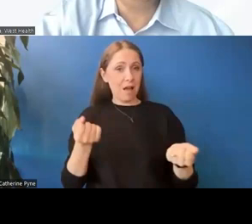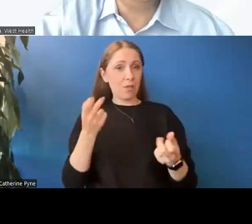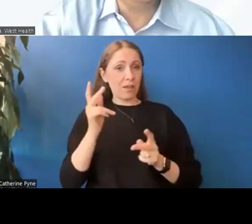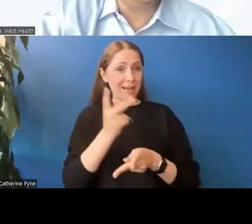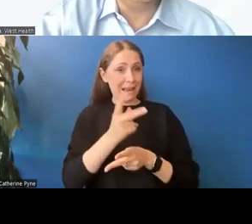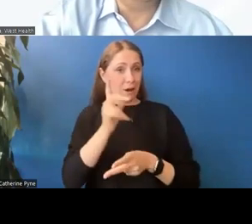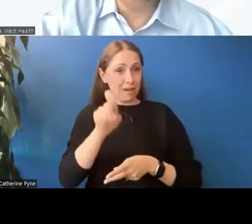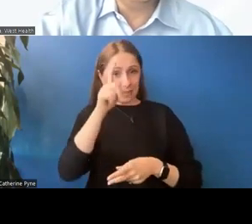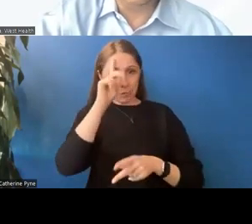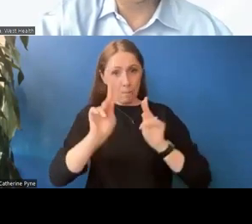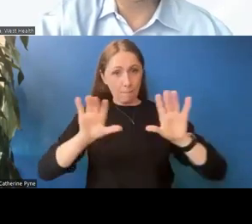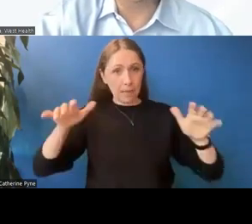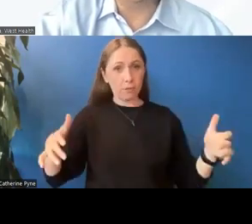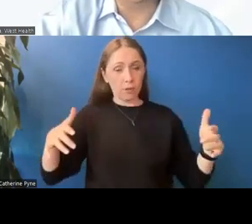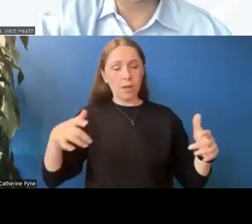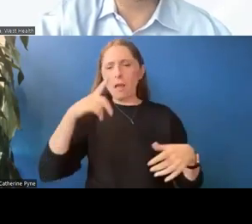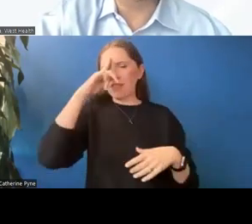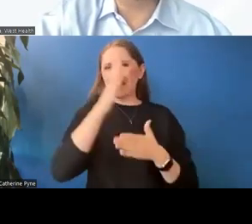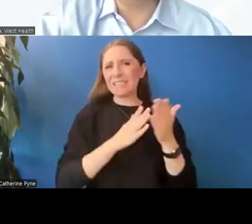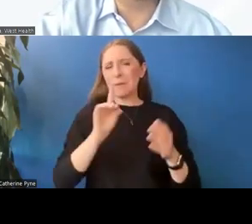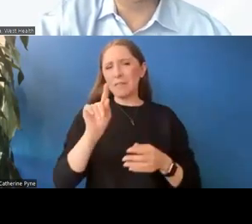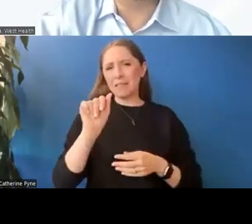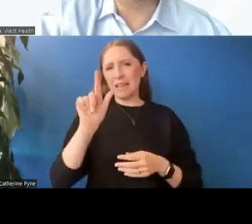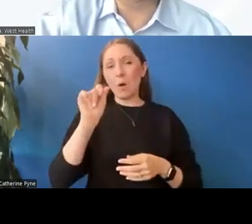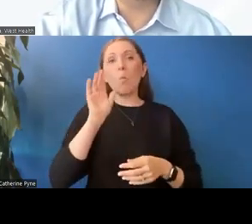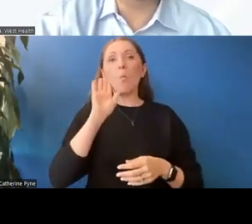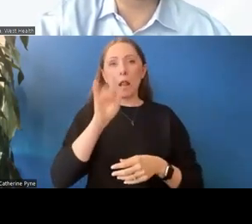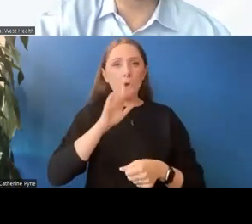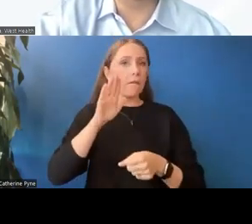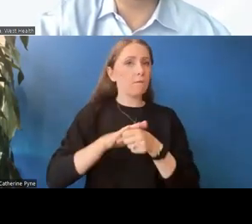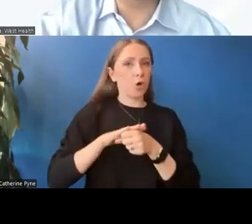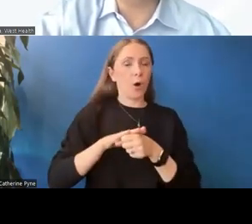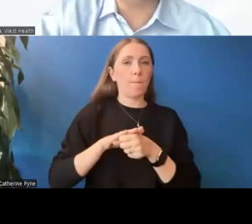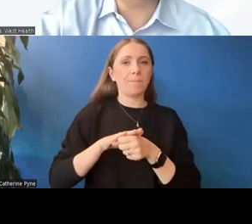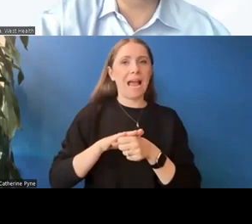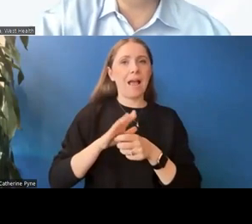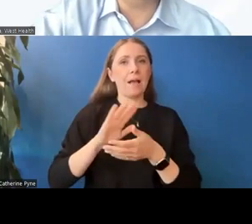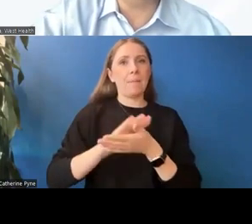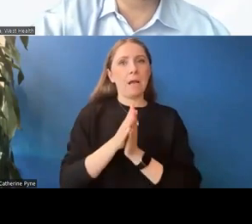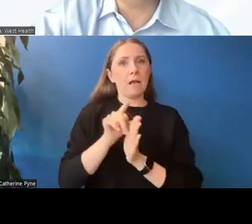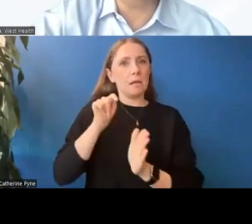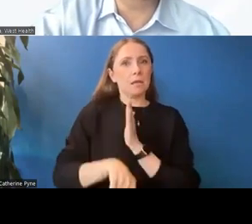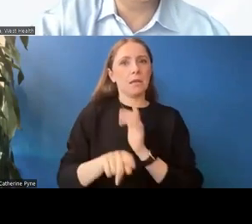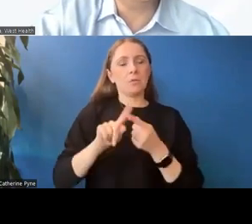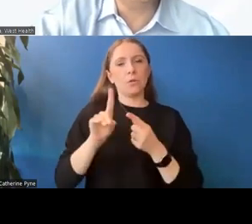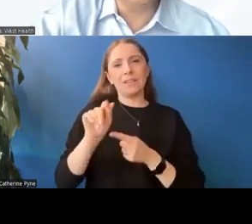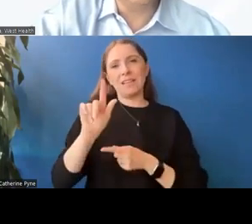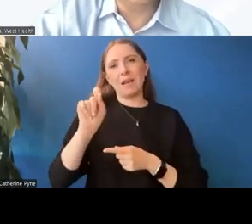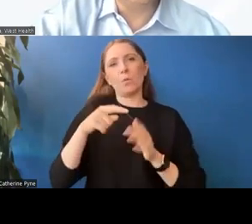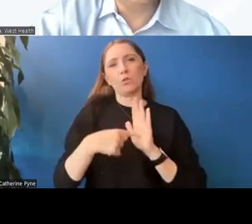population. And I think some of the data here will confirm and dig a little deeper on the data that we saw from